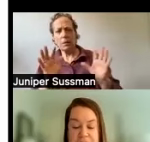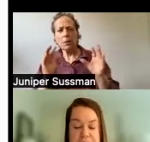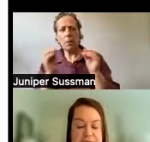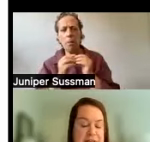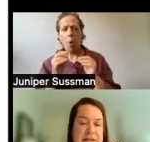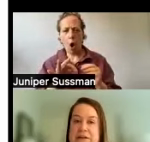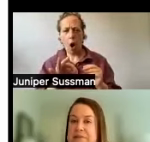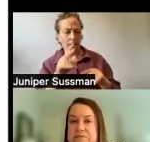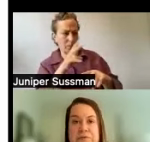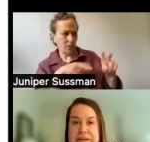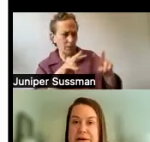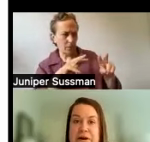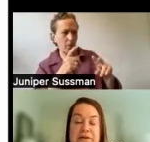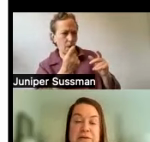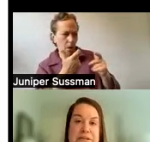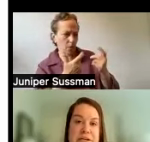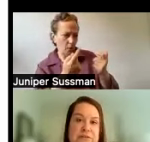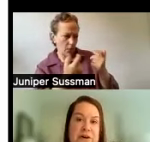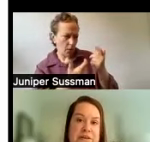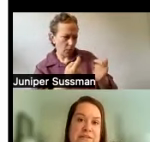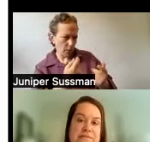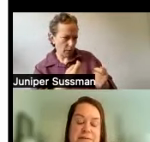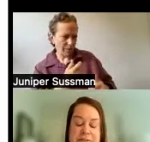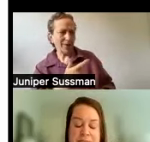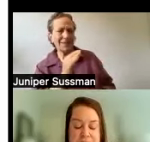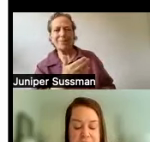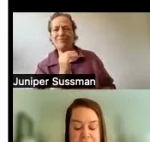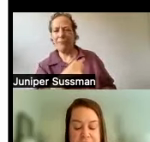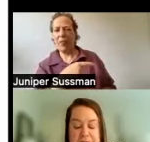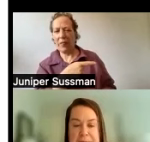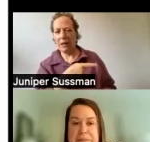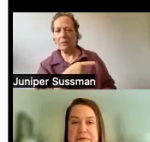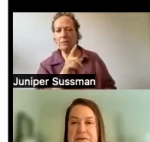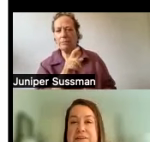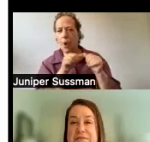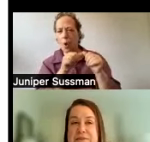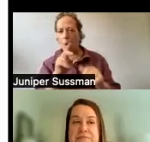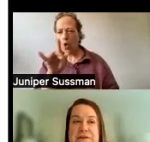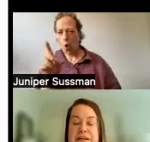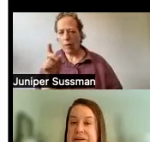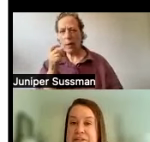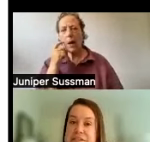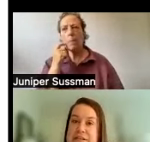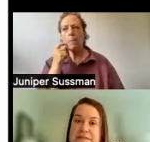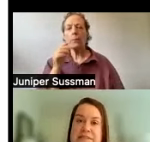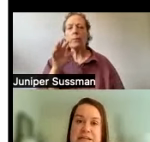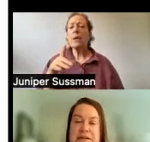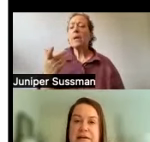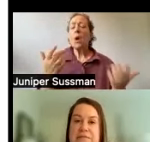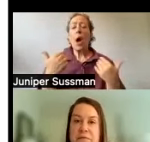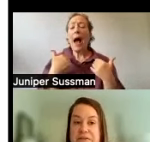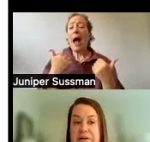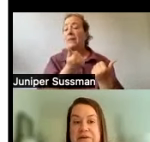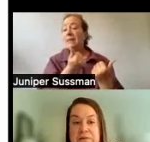exclusion, perhaps testing and then ruling out other potential causes of symptoms. There are several different definitions that I've